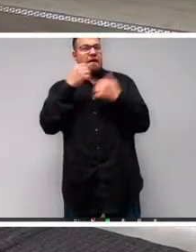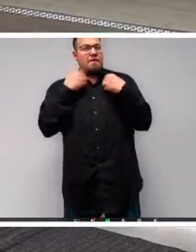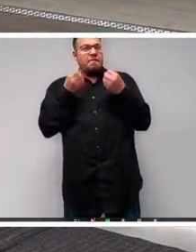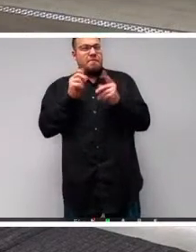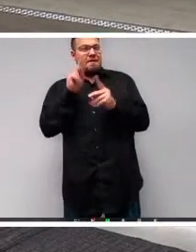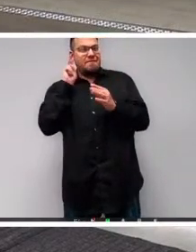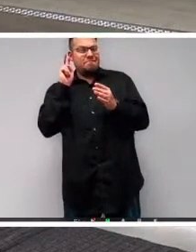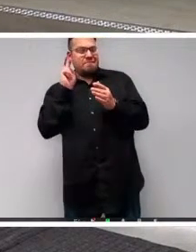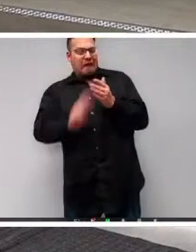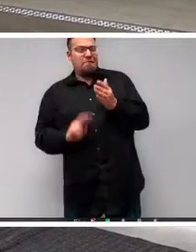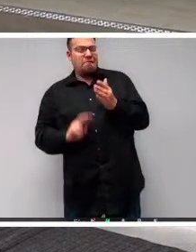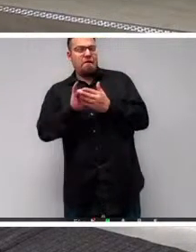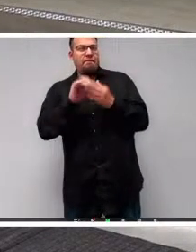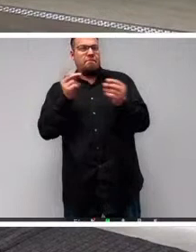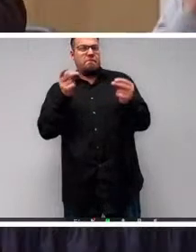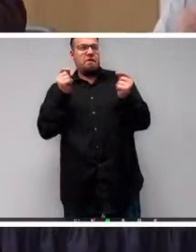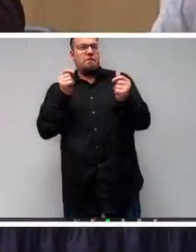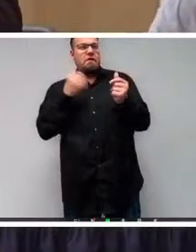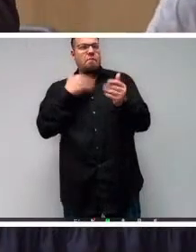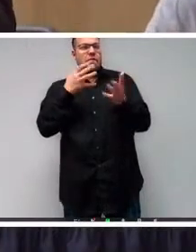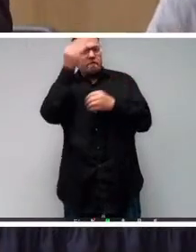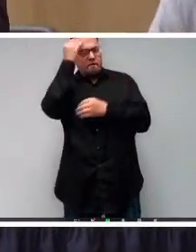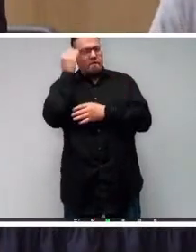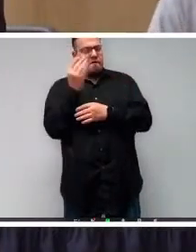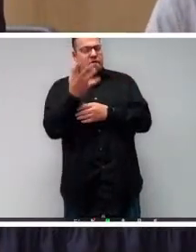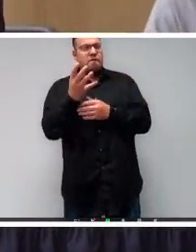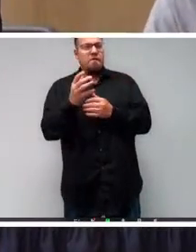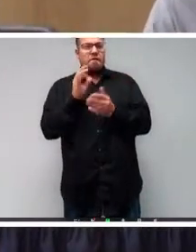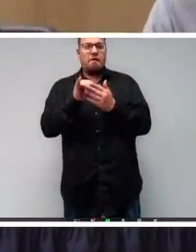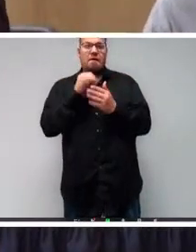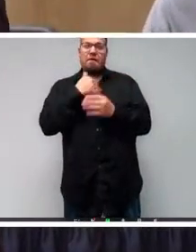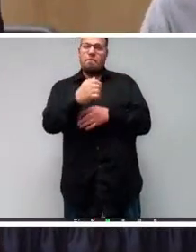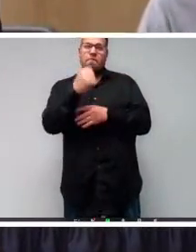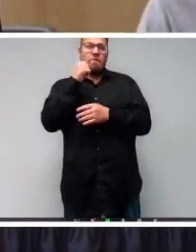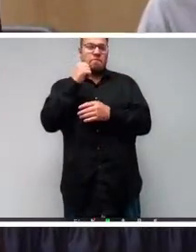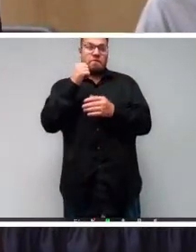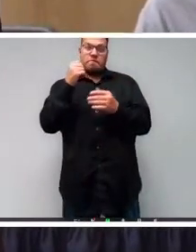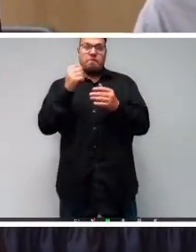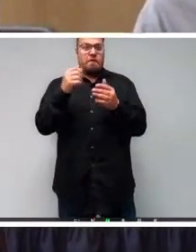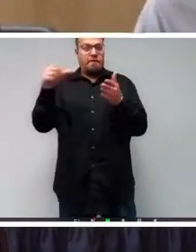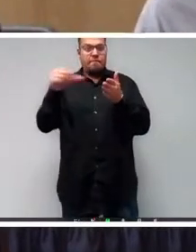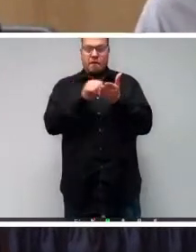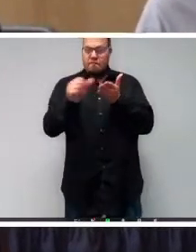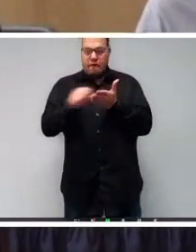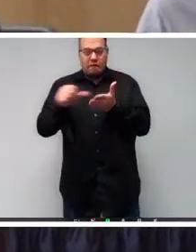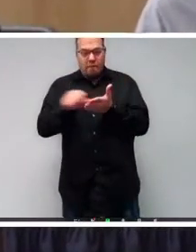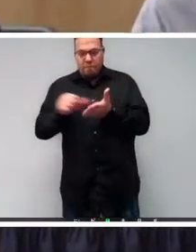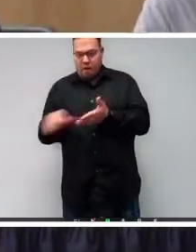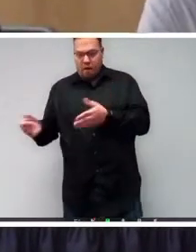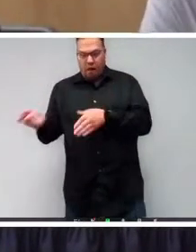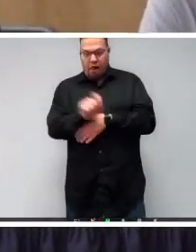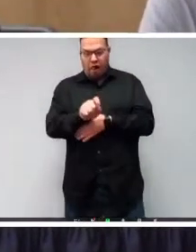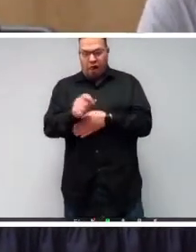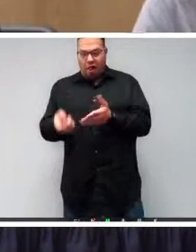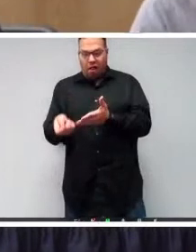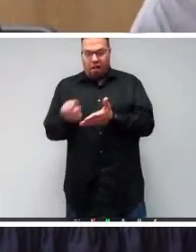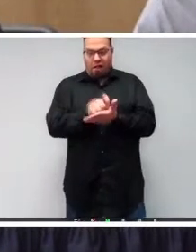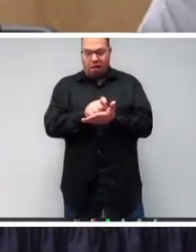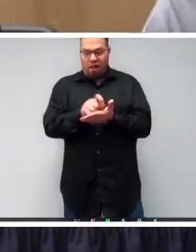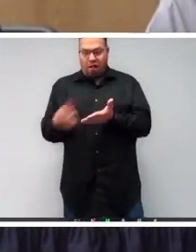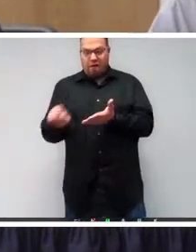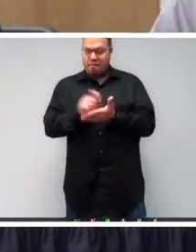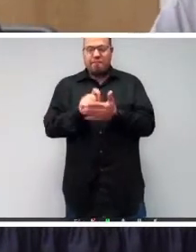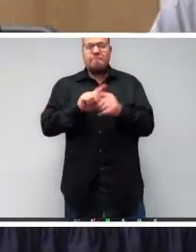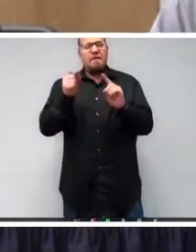so just want to let you know straight up that I'm not going to go through it page by page. We're not doing a page turn here, but I will scan it for